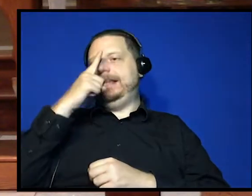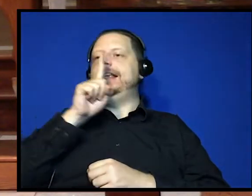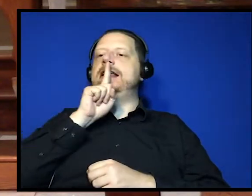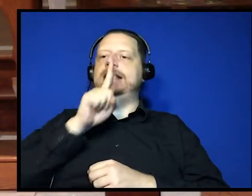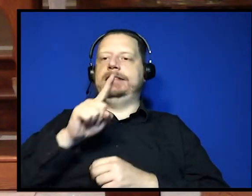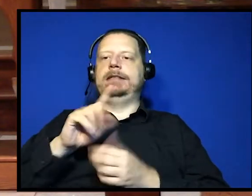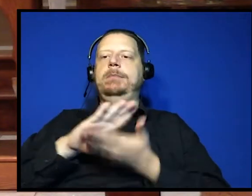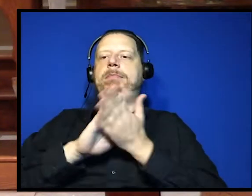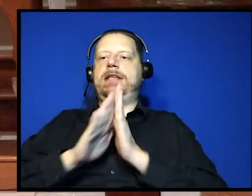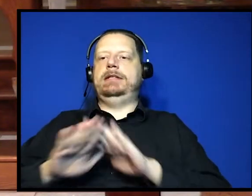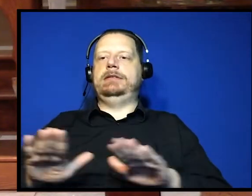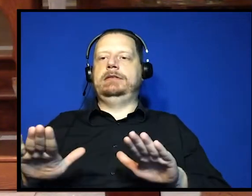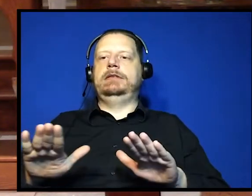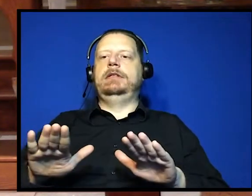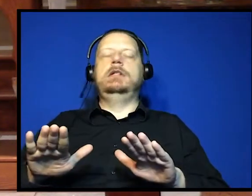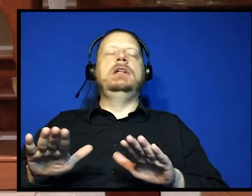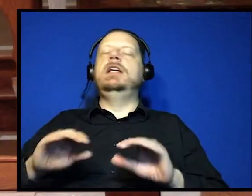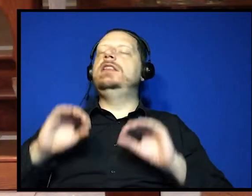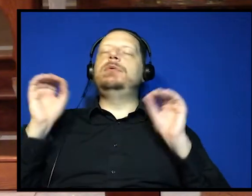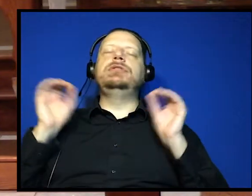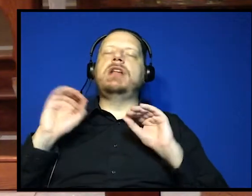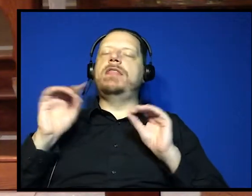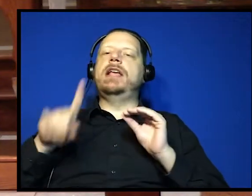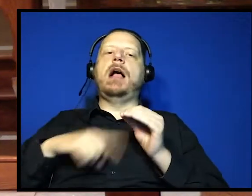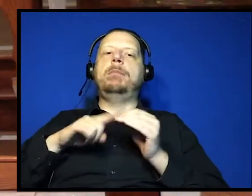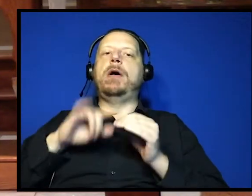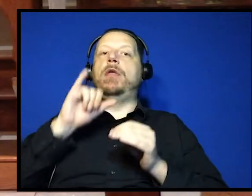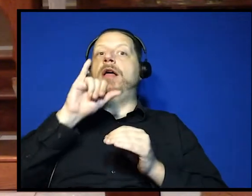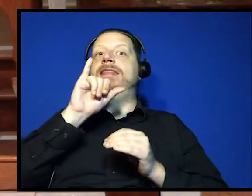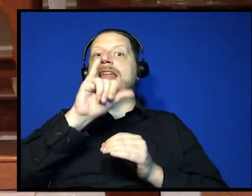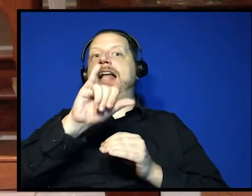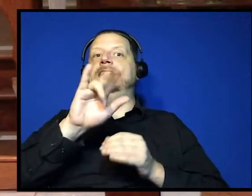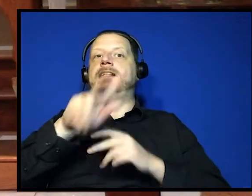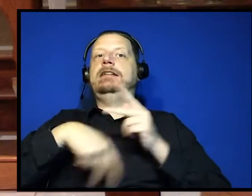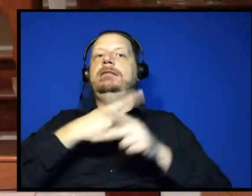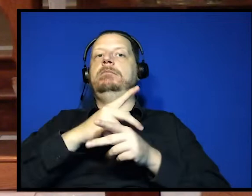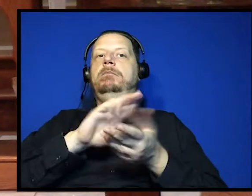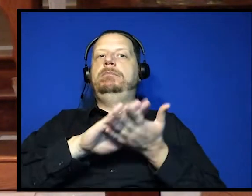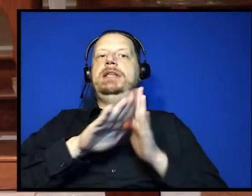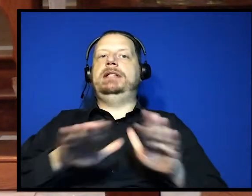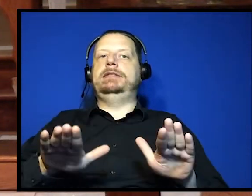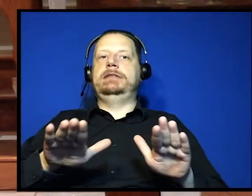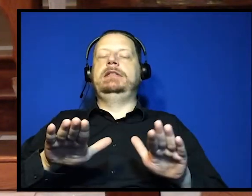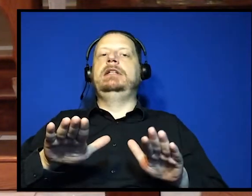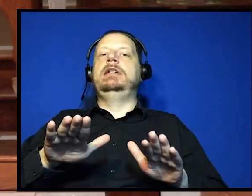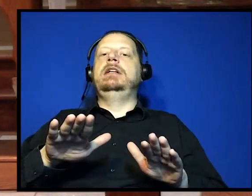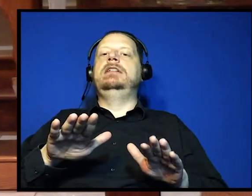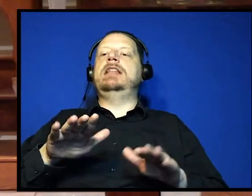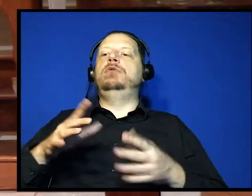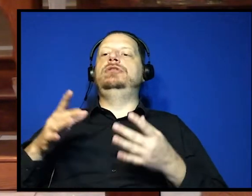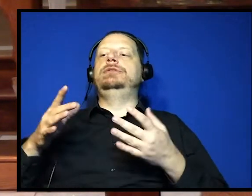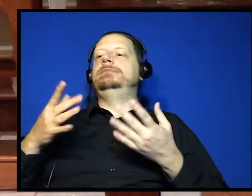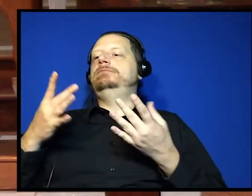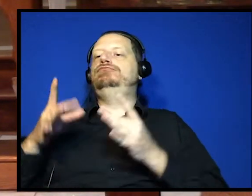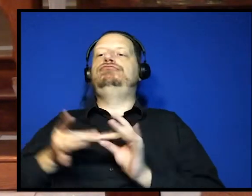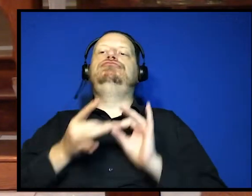be peace. There was nothing about this peace that was